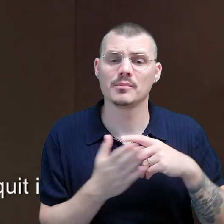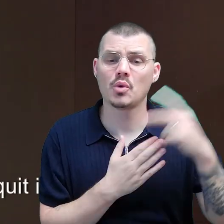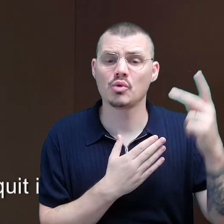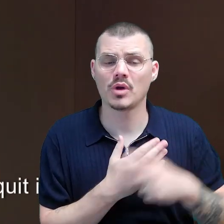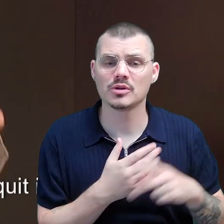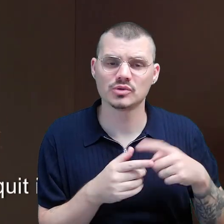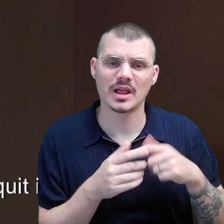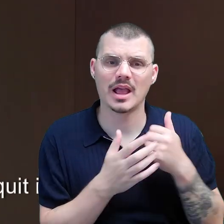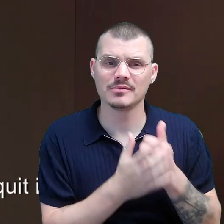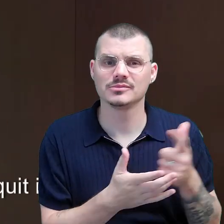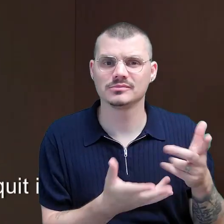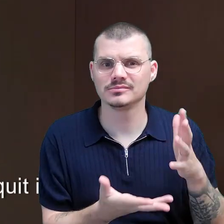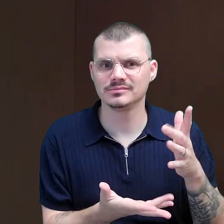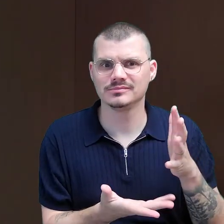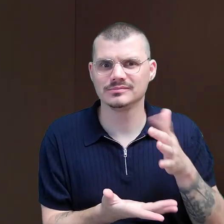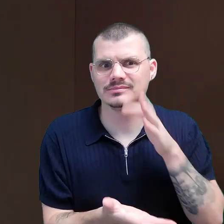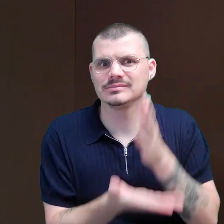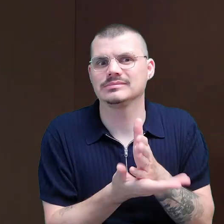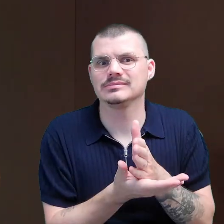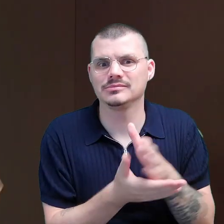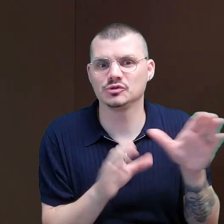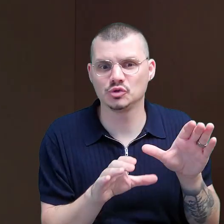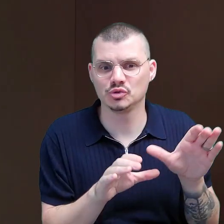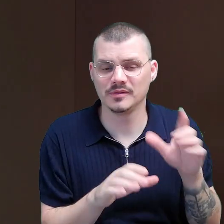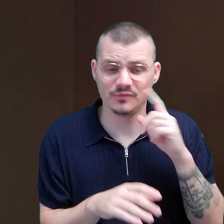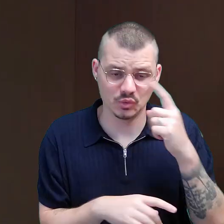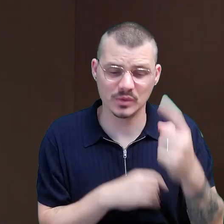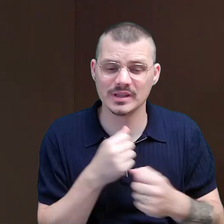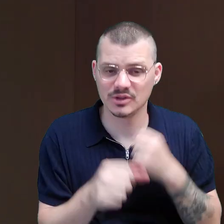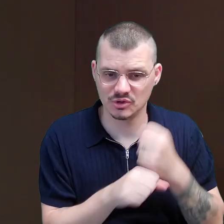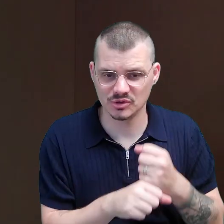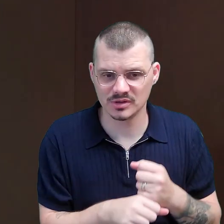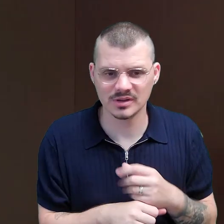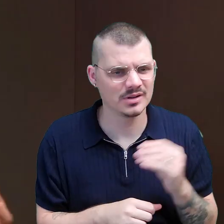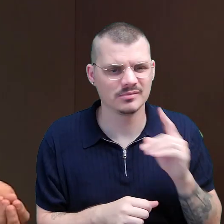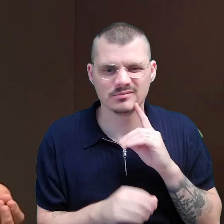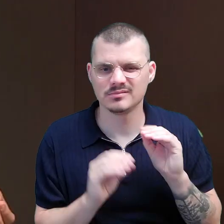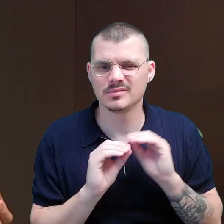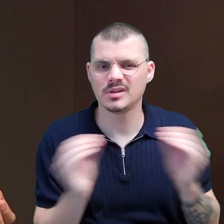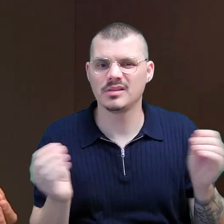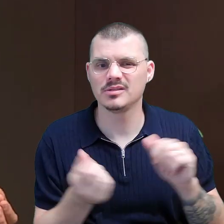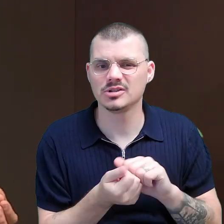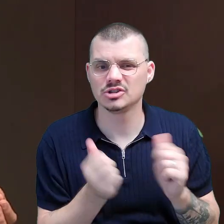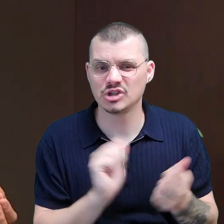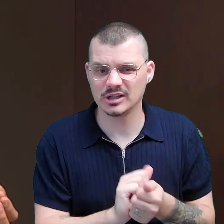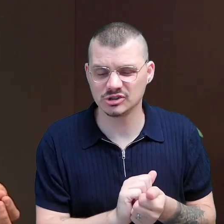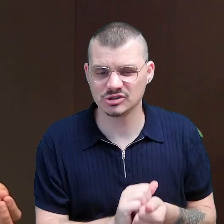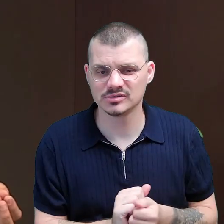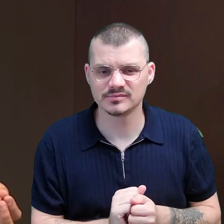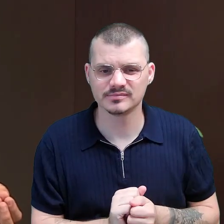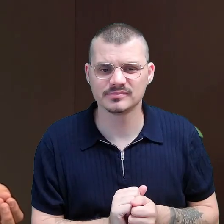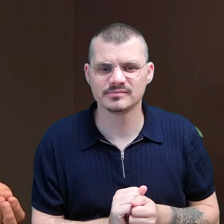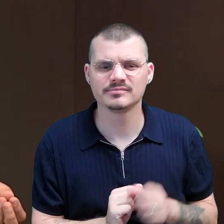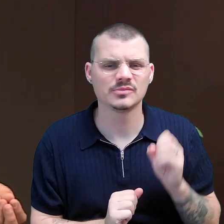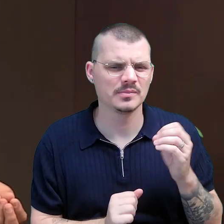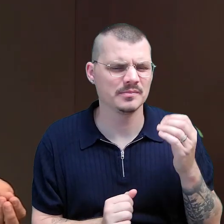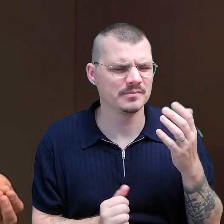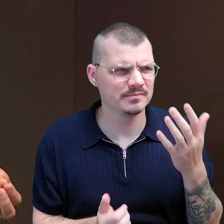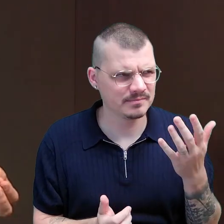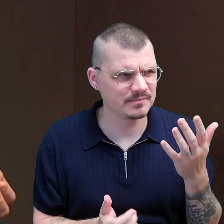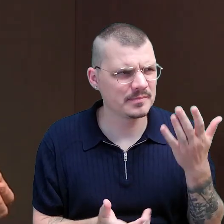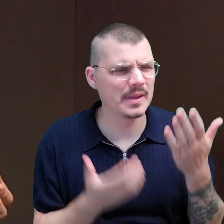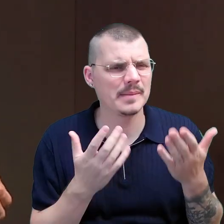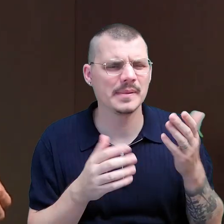program to try and get him to quit it for a year, and nothing had changed. So I thought, maybe it